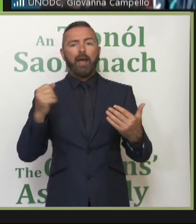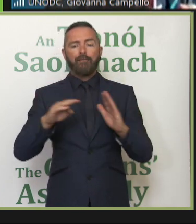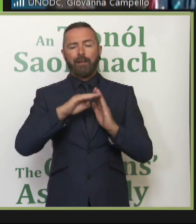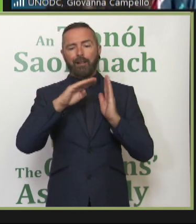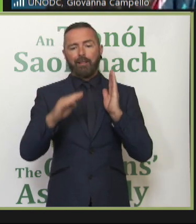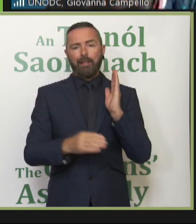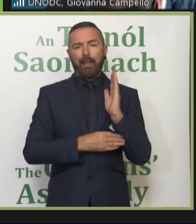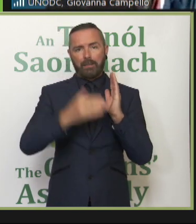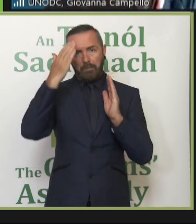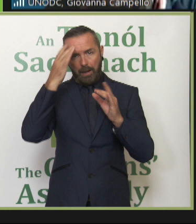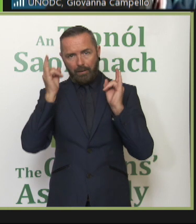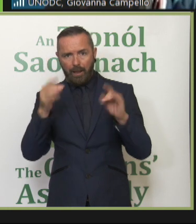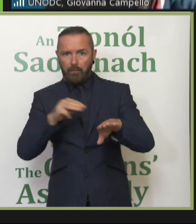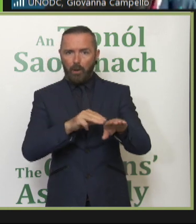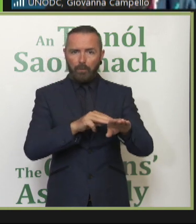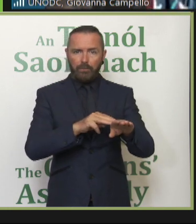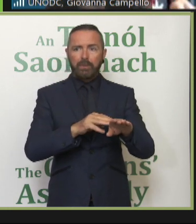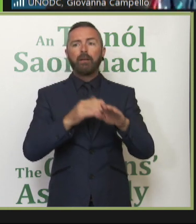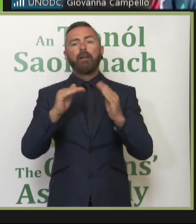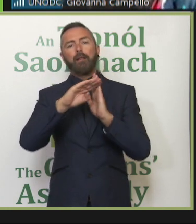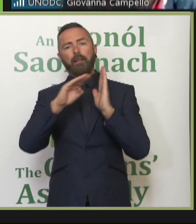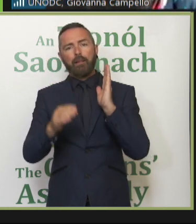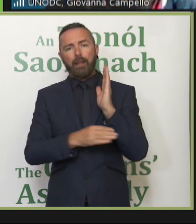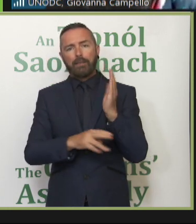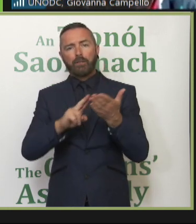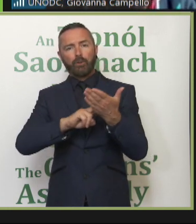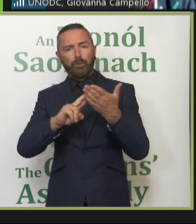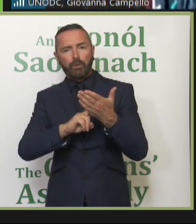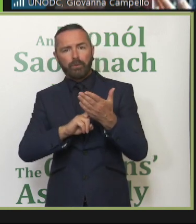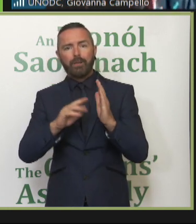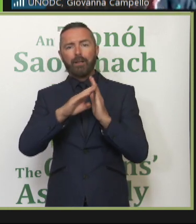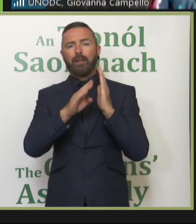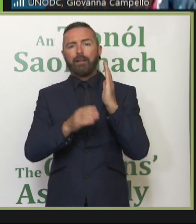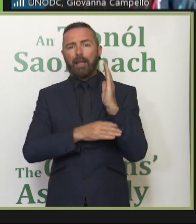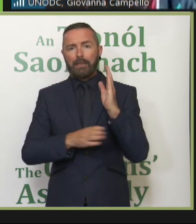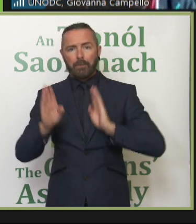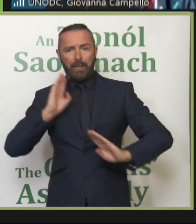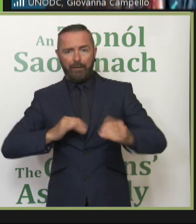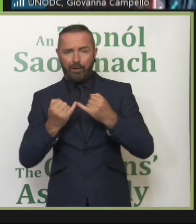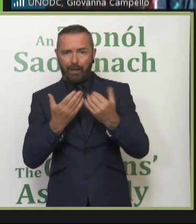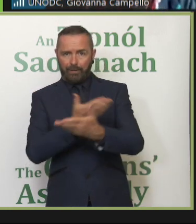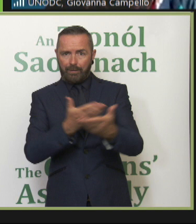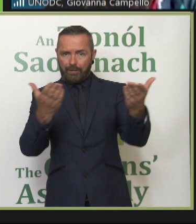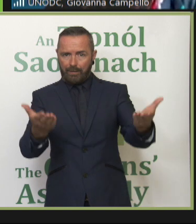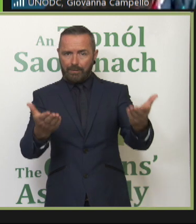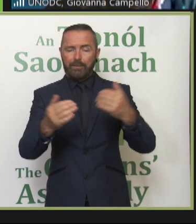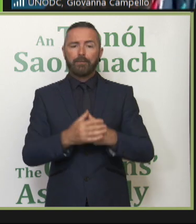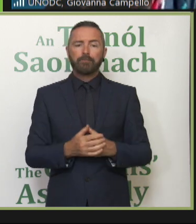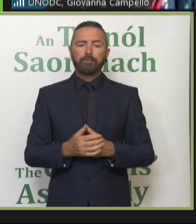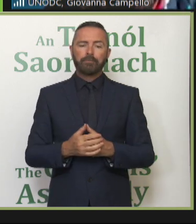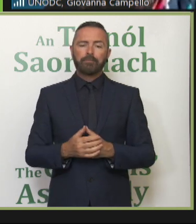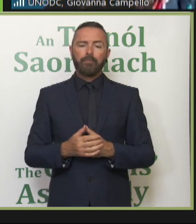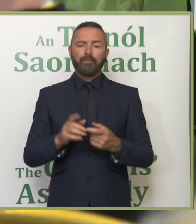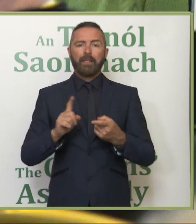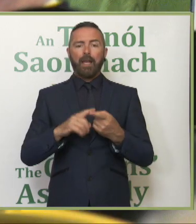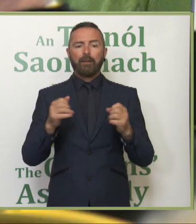health problems, less substance use, of course, but also less risky sexual behaviors, better school performance, and